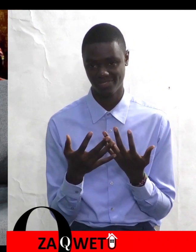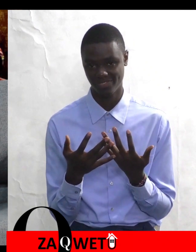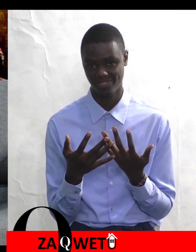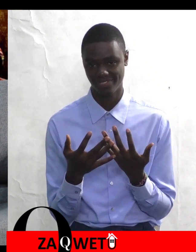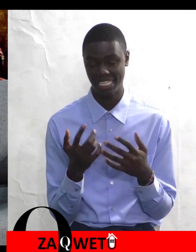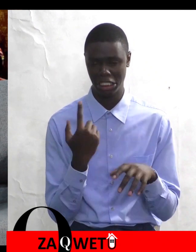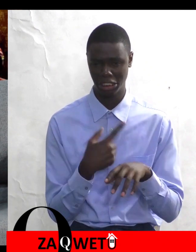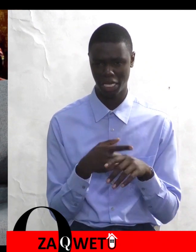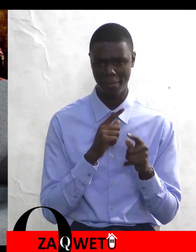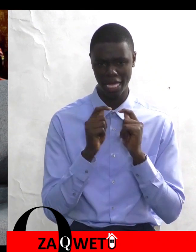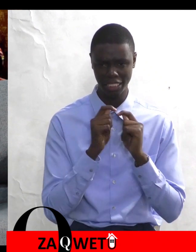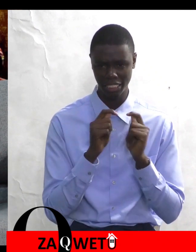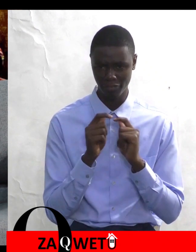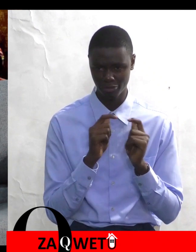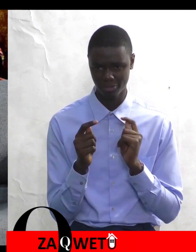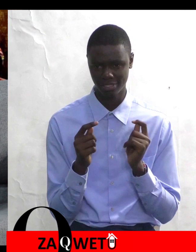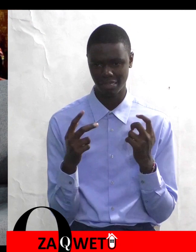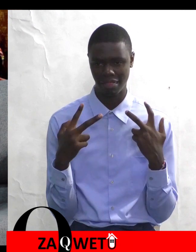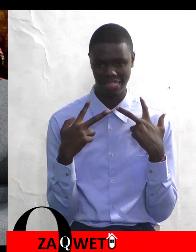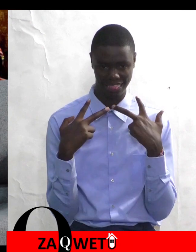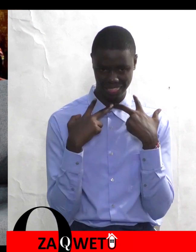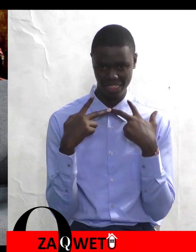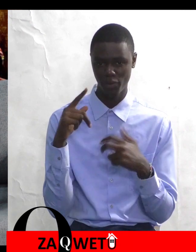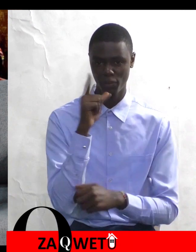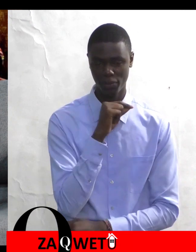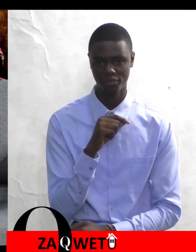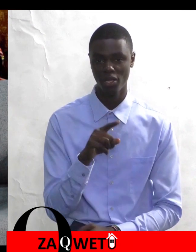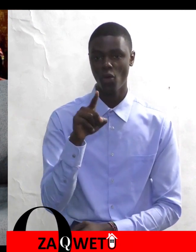Yes. Hey, bana. Yeah.